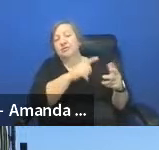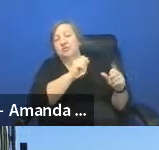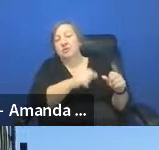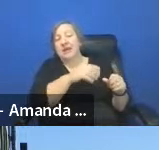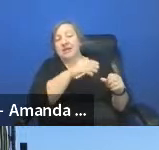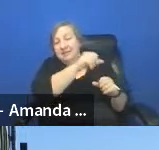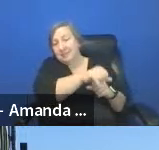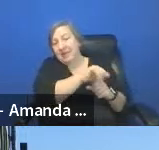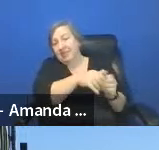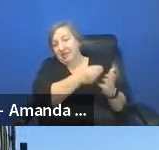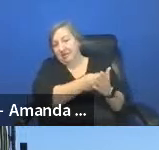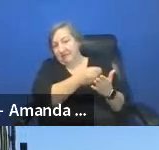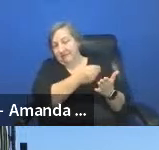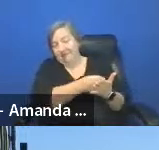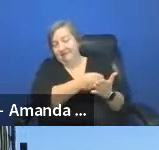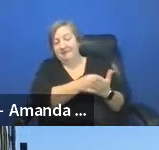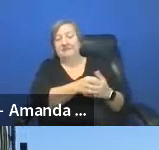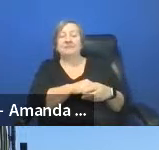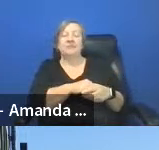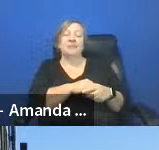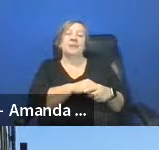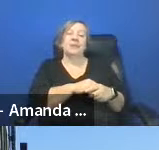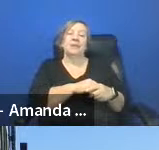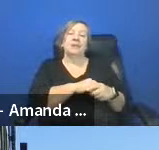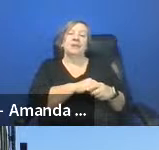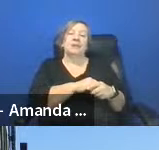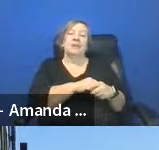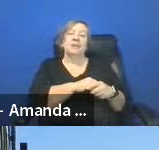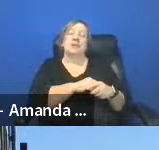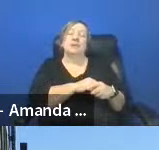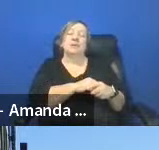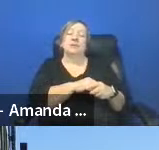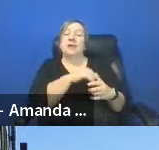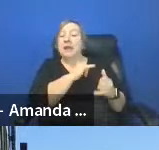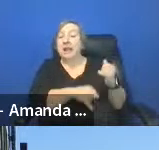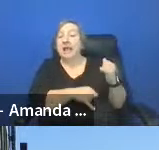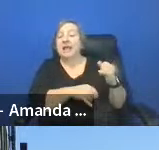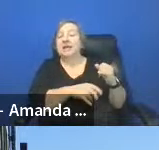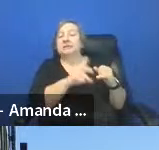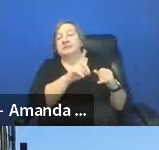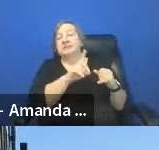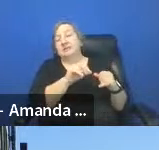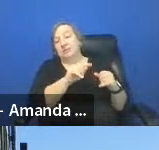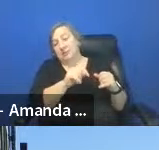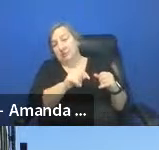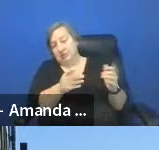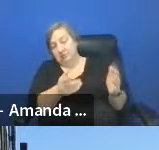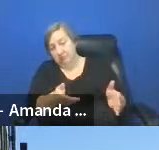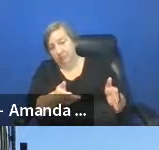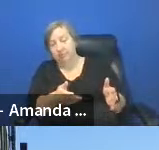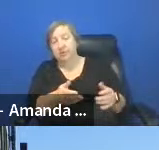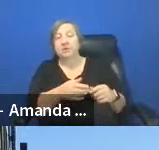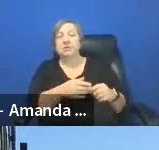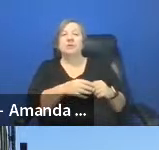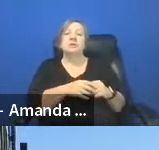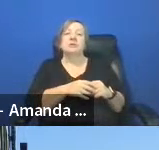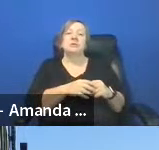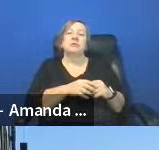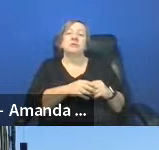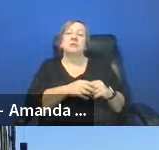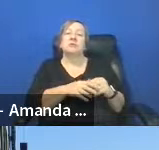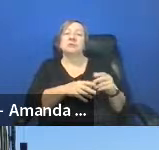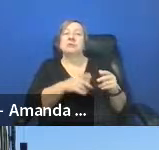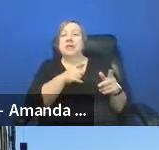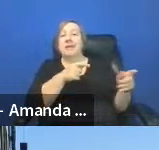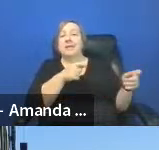this funding. And then last is the Departments of Transportation. So they are the ones that